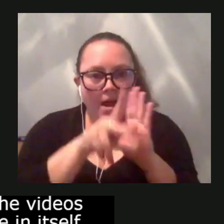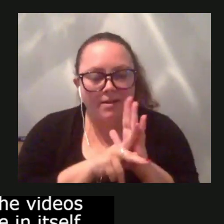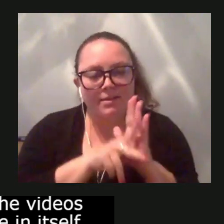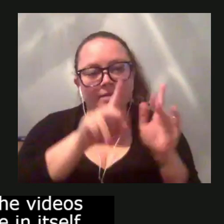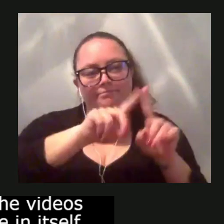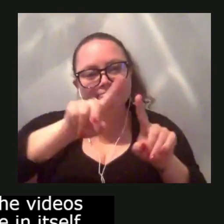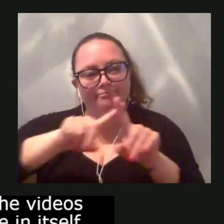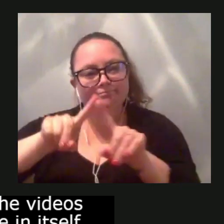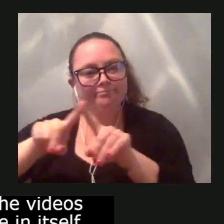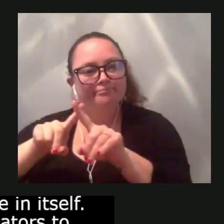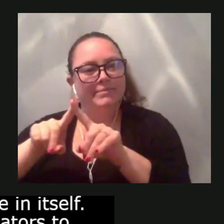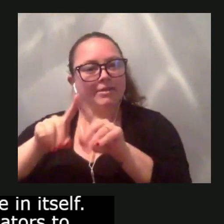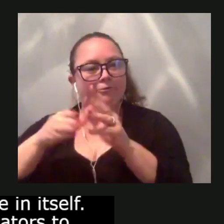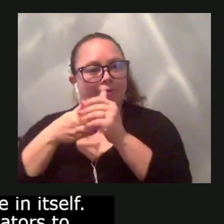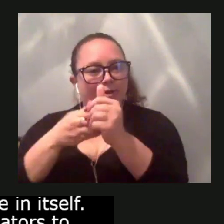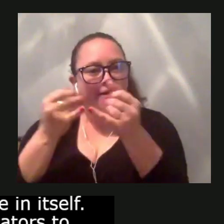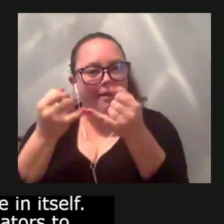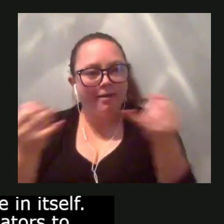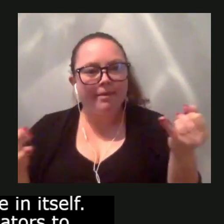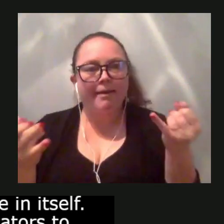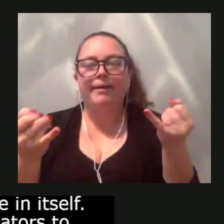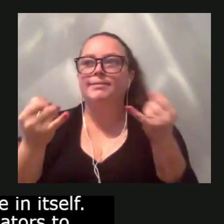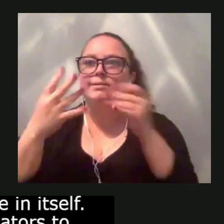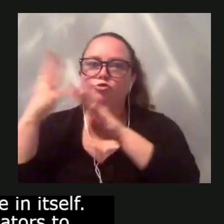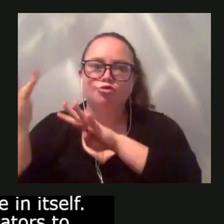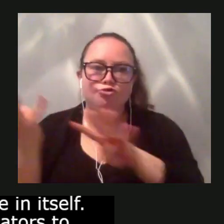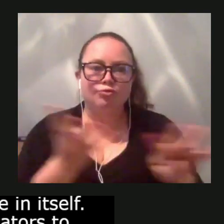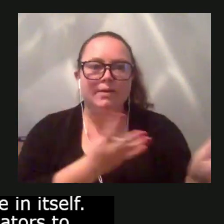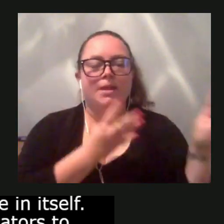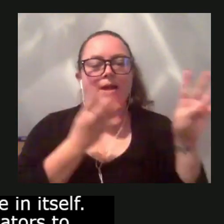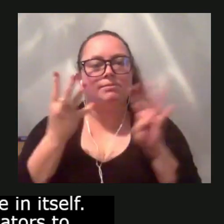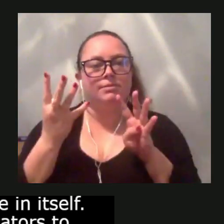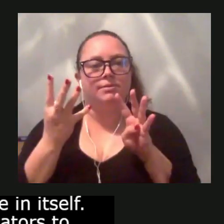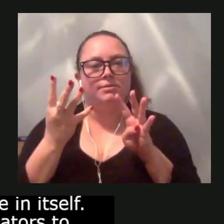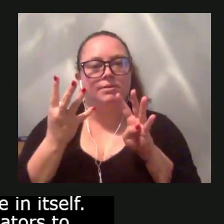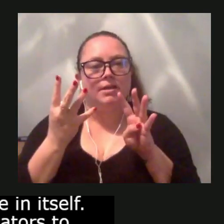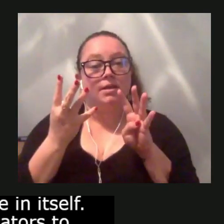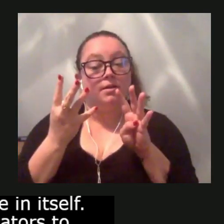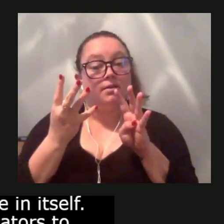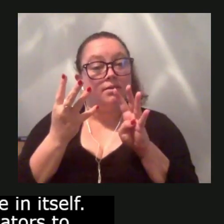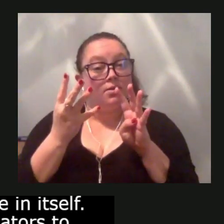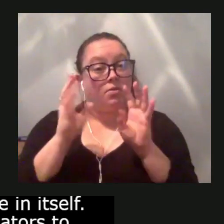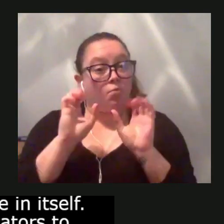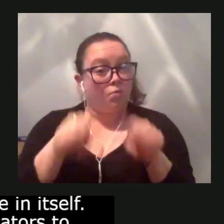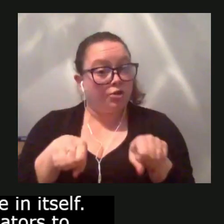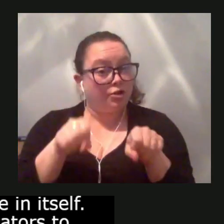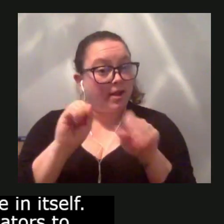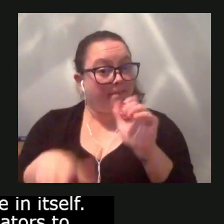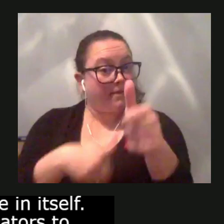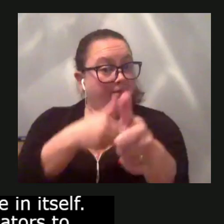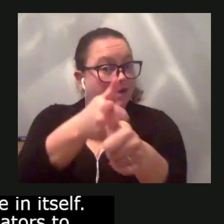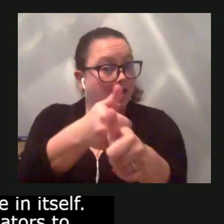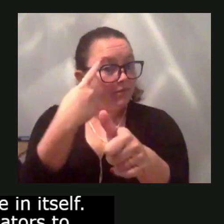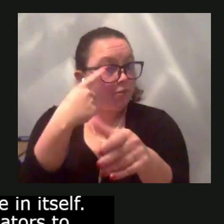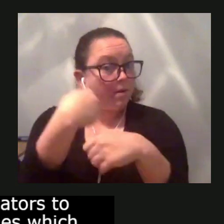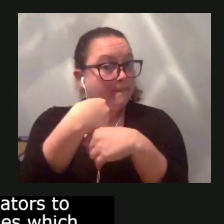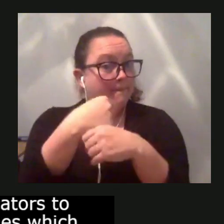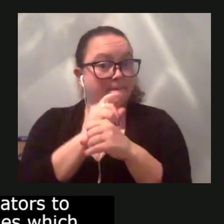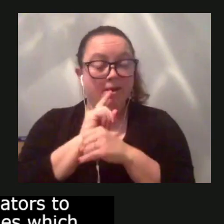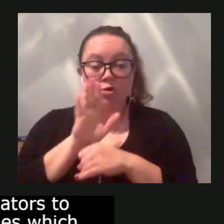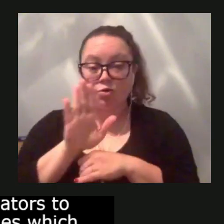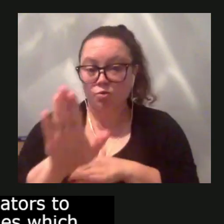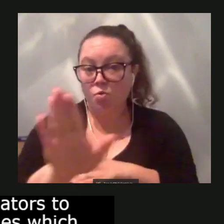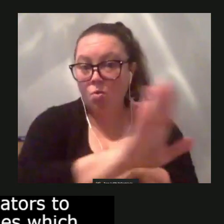guidelines, to different streamlines which can be followed to make your organization,